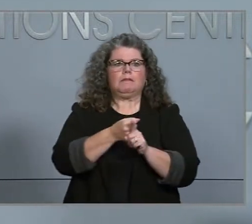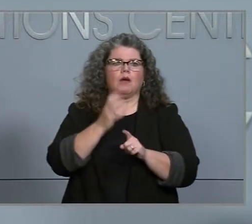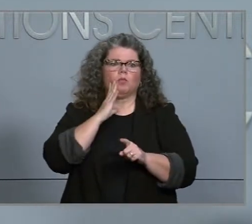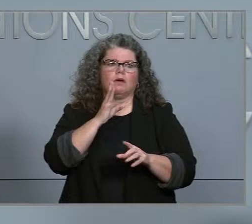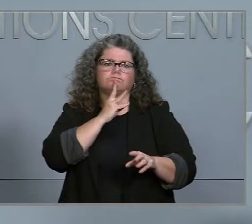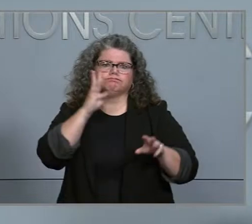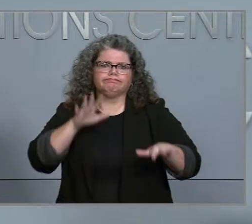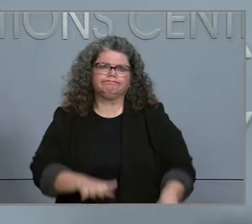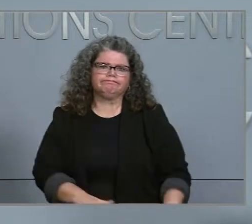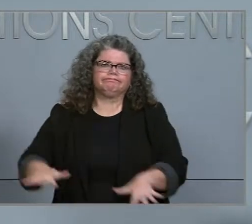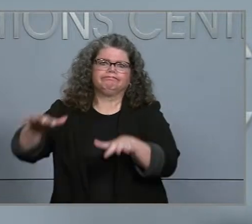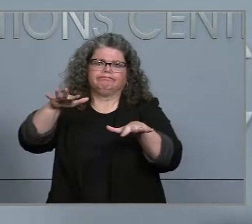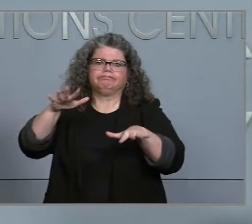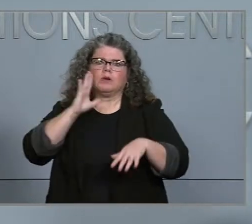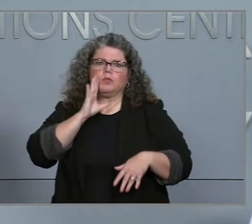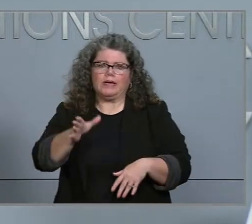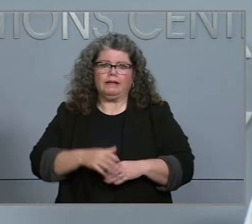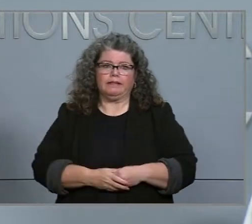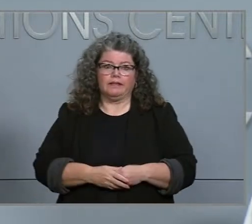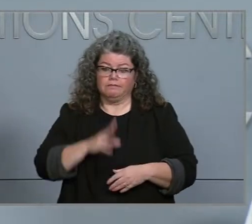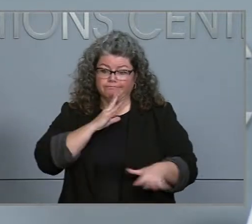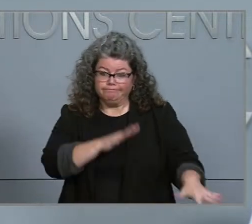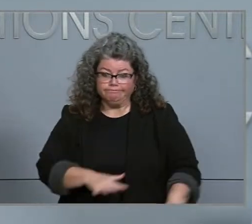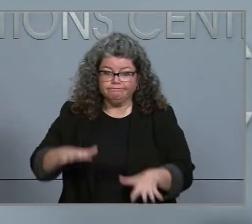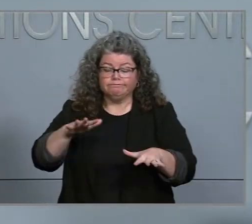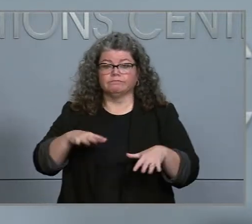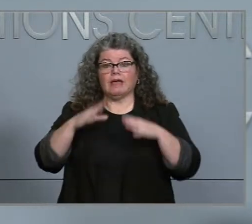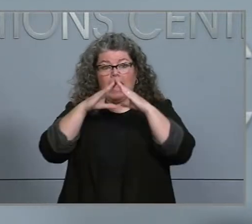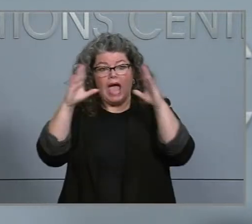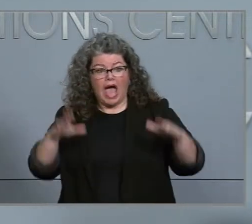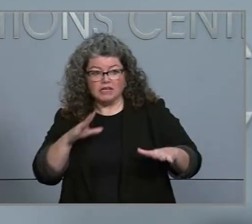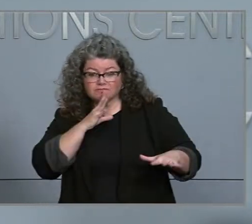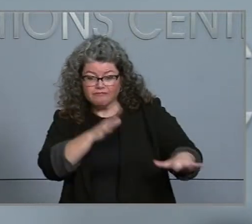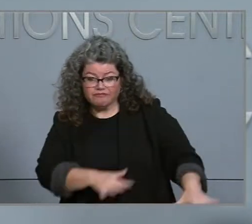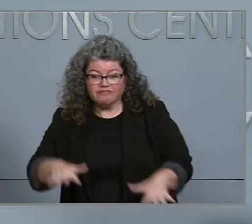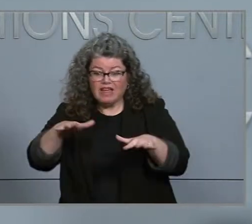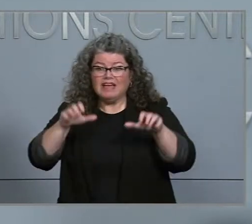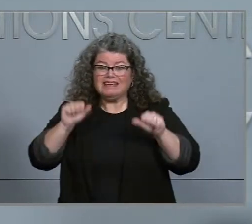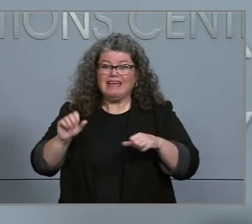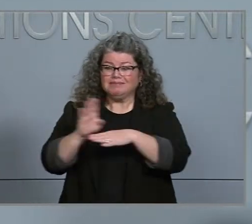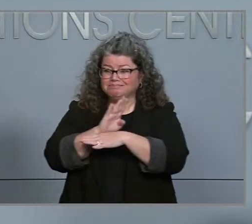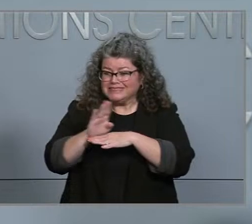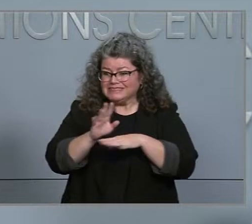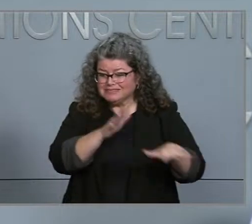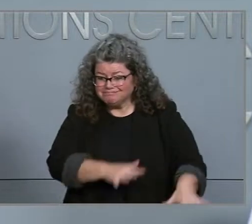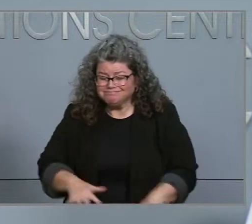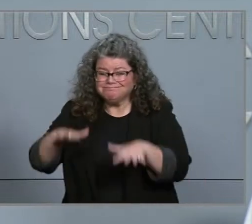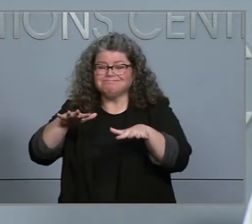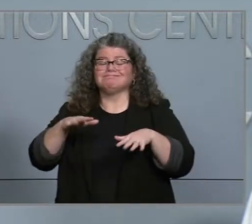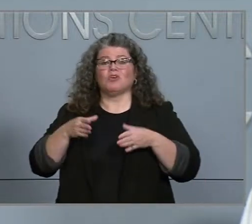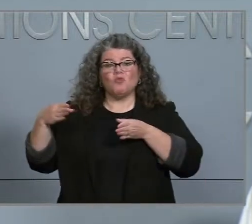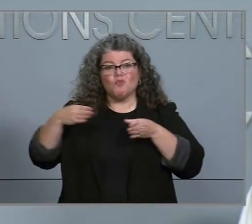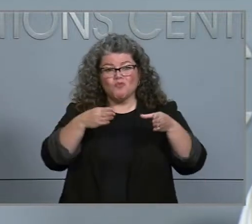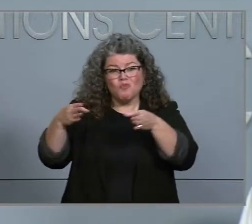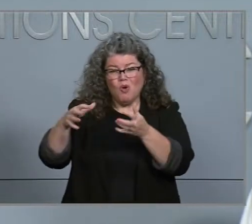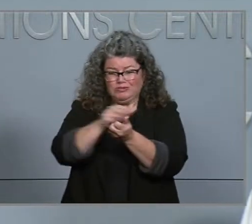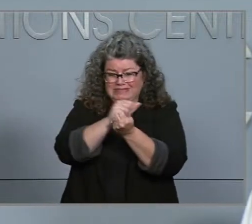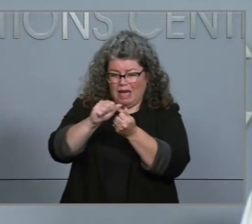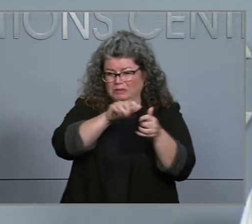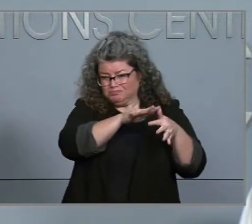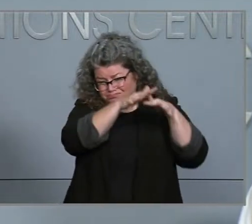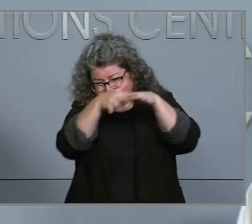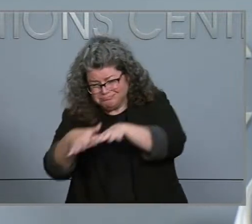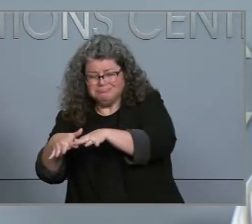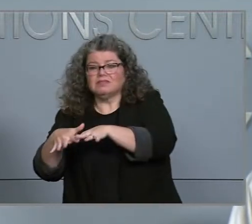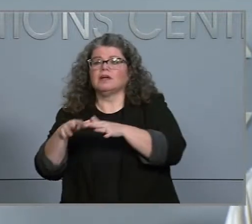of the state. Rainfall in these amounts can flood homes and businesses, erode and damage roadways, and may create situations